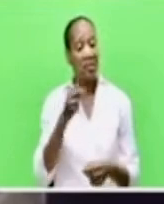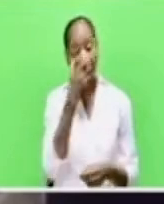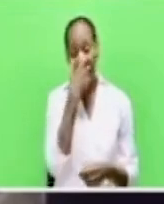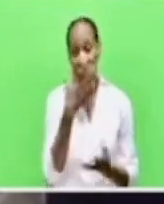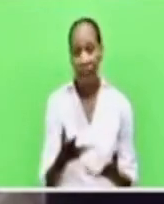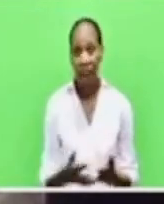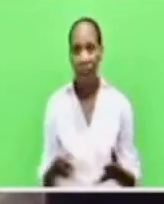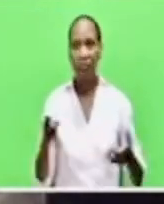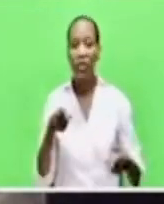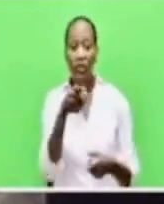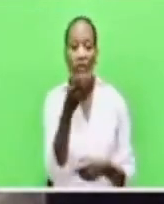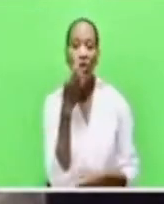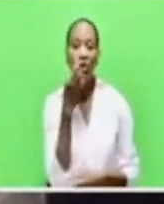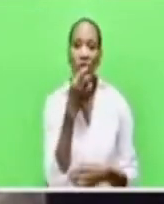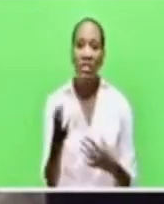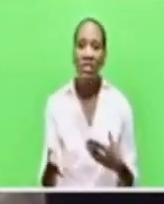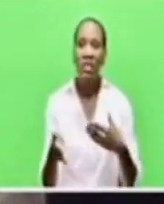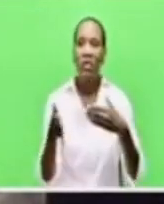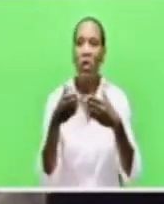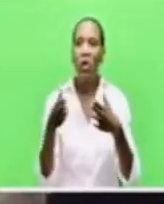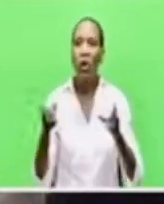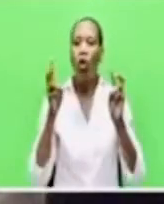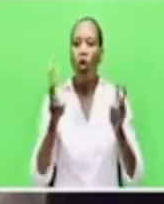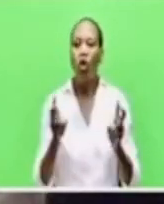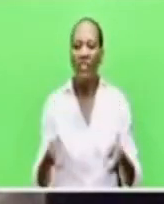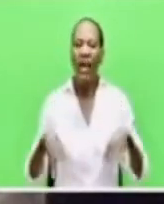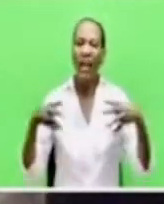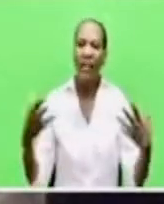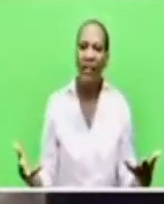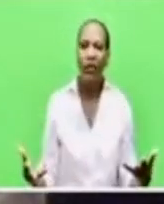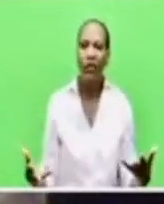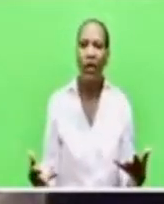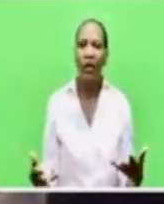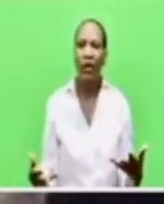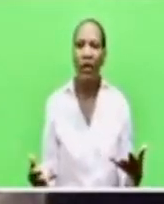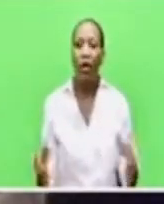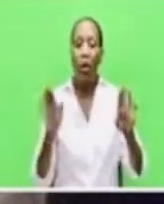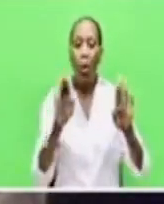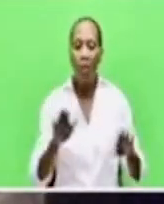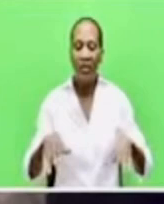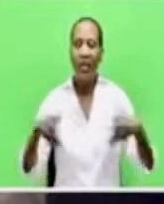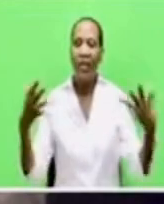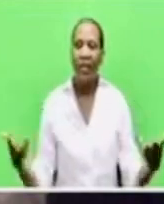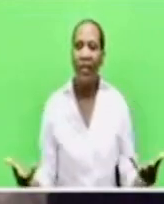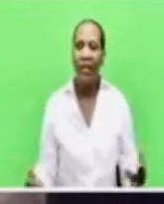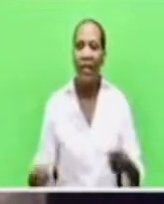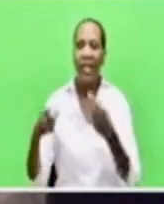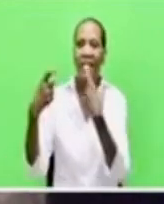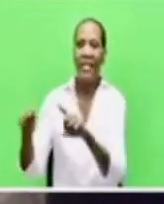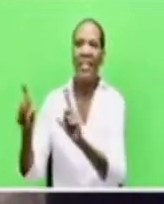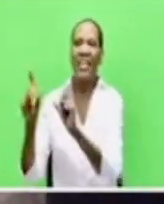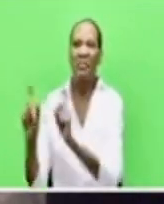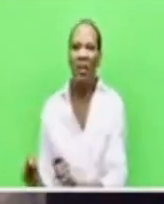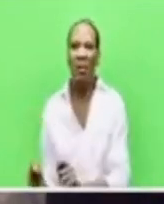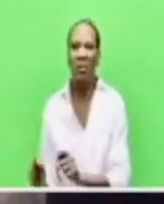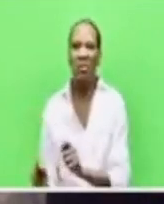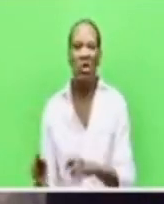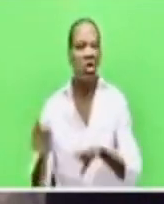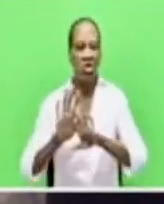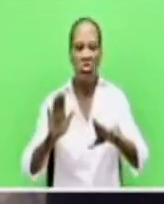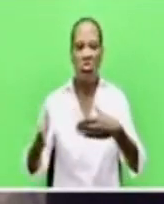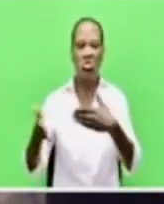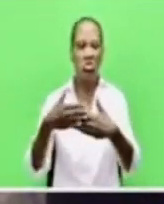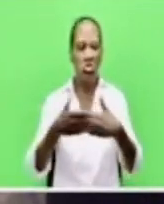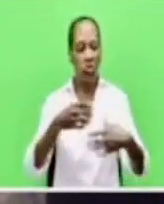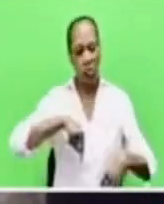said, "No, don't close. We have got an order, imaginary order. Cape Town, there won't be anything. Don't close. We're